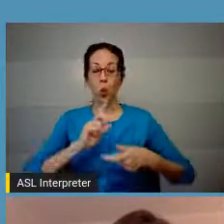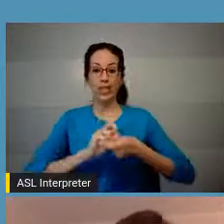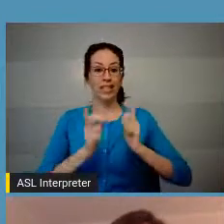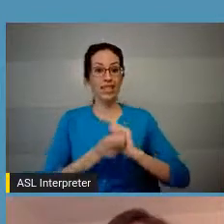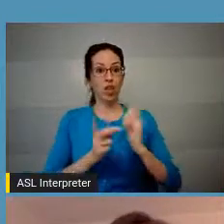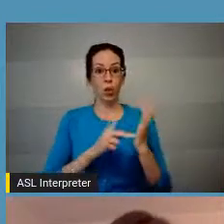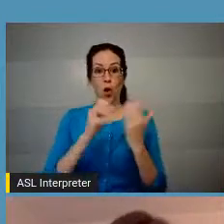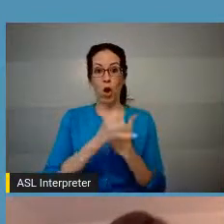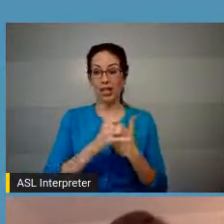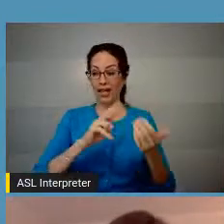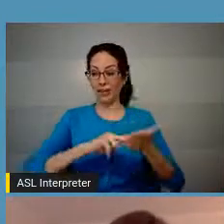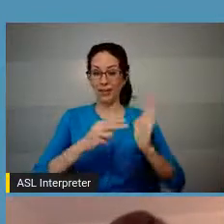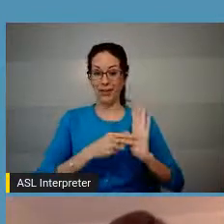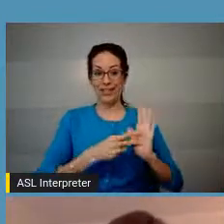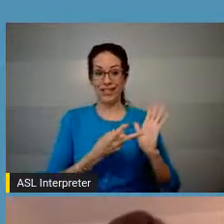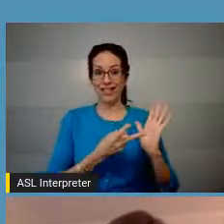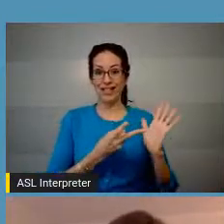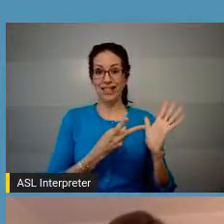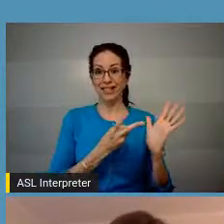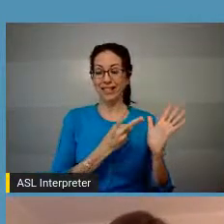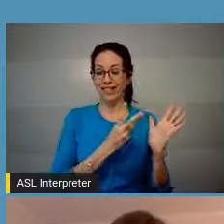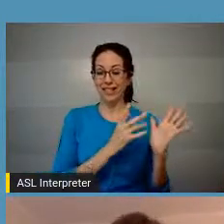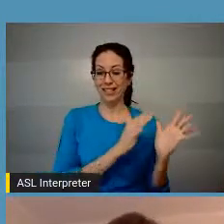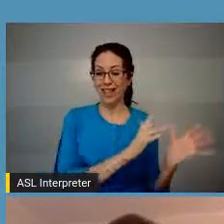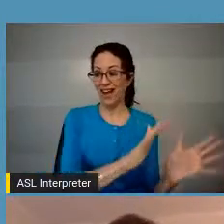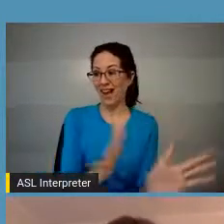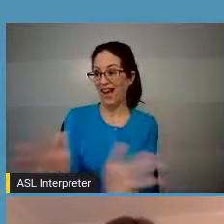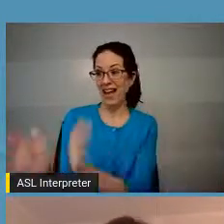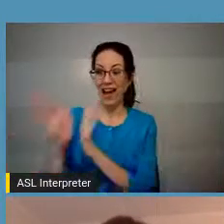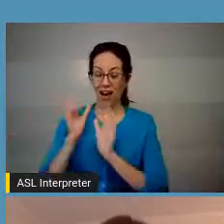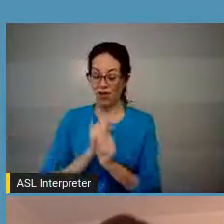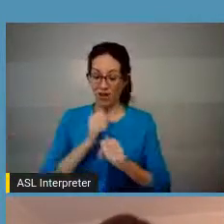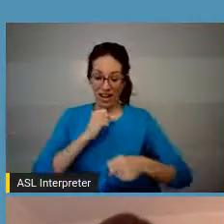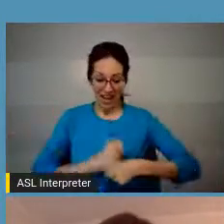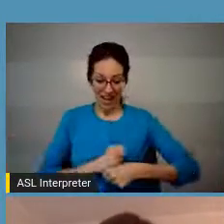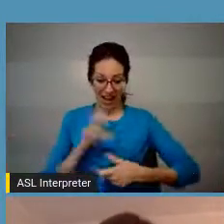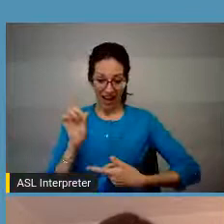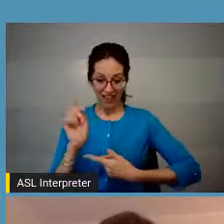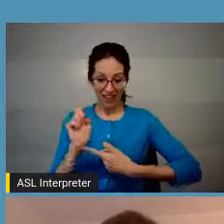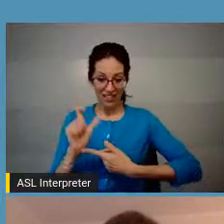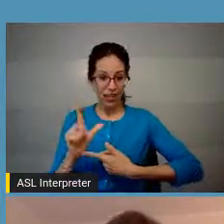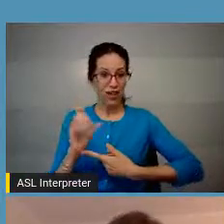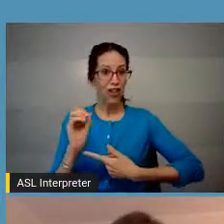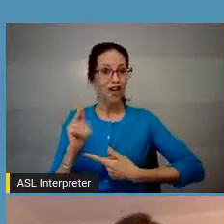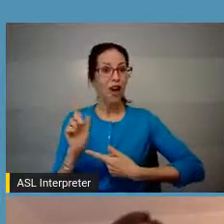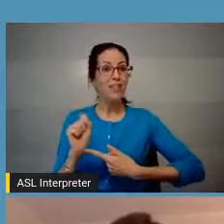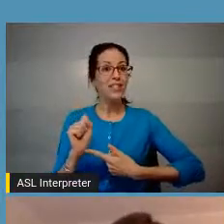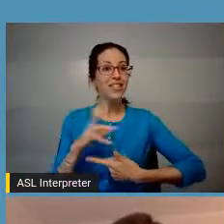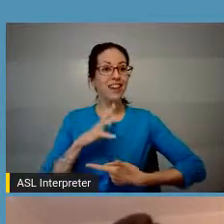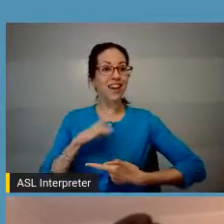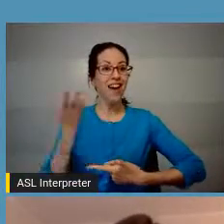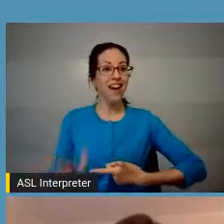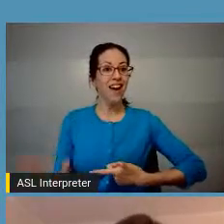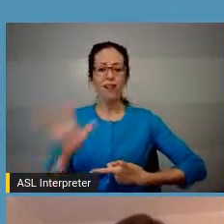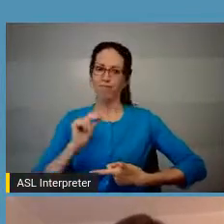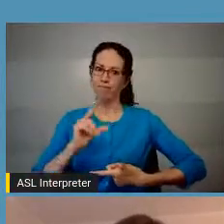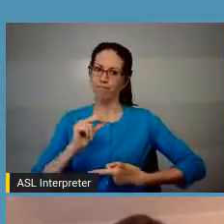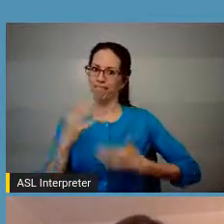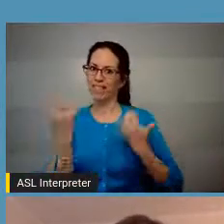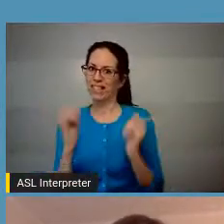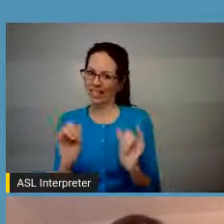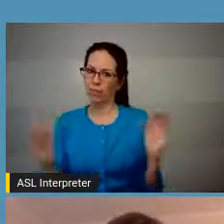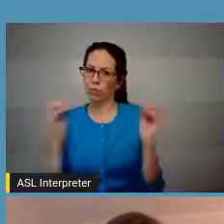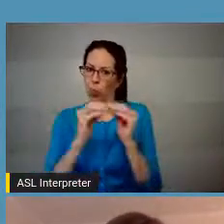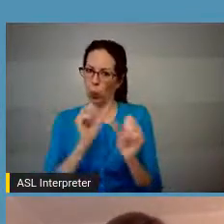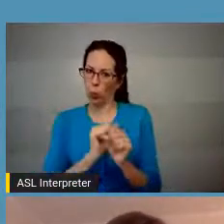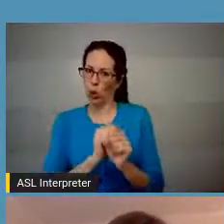start and end with the creation of digital objects. It starts and then keeps going for quite a ways. So we're going to talk